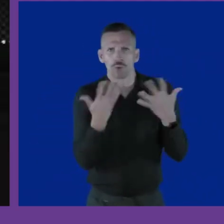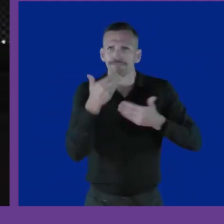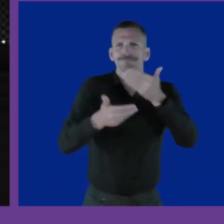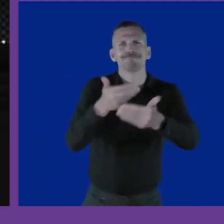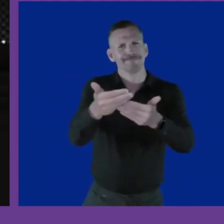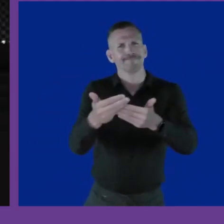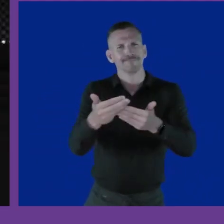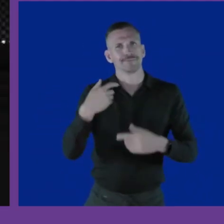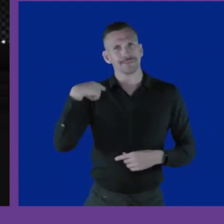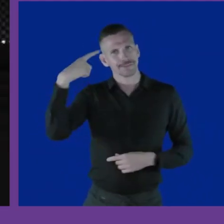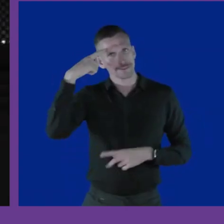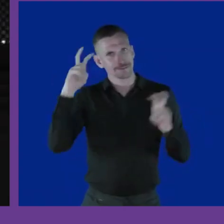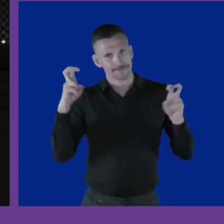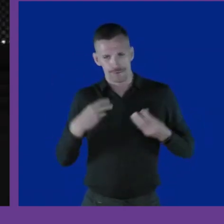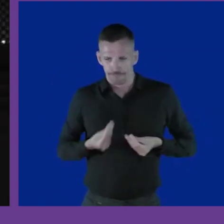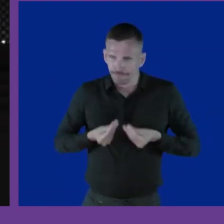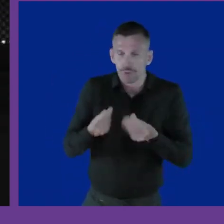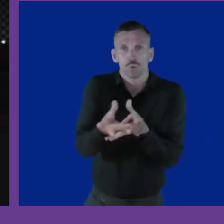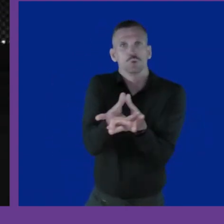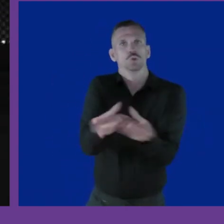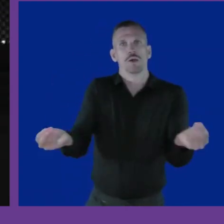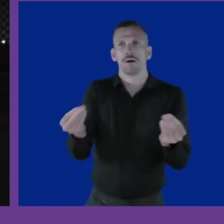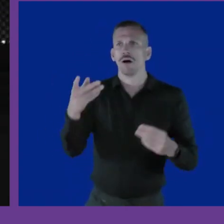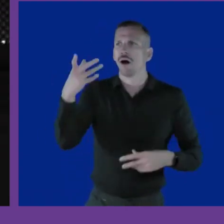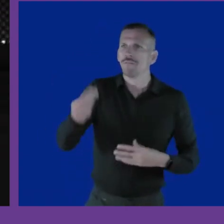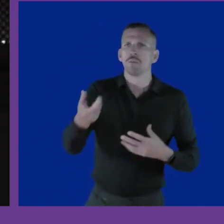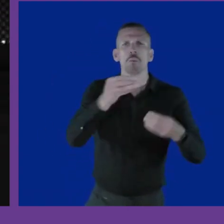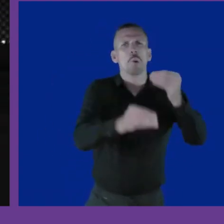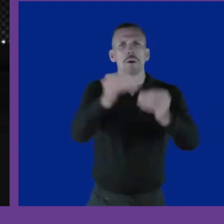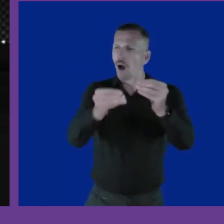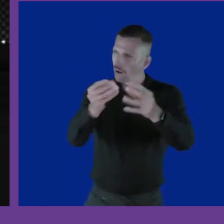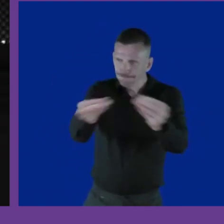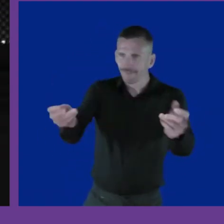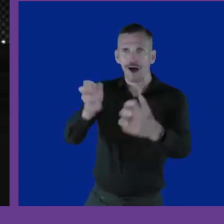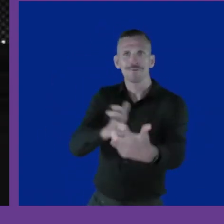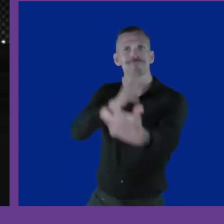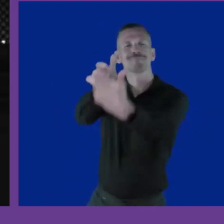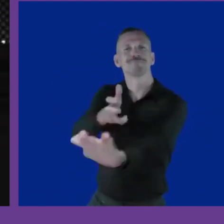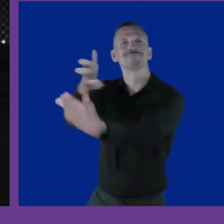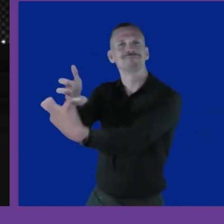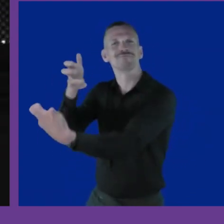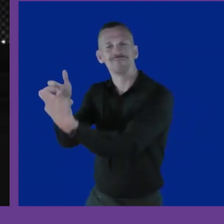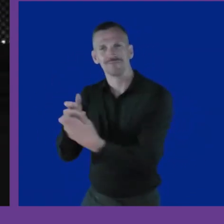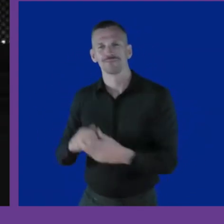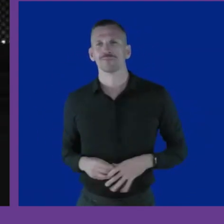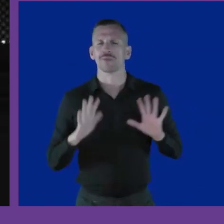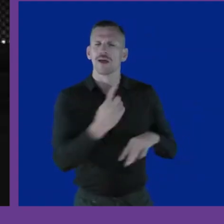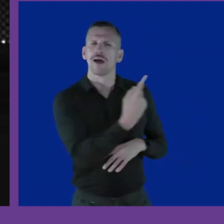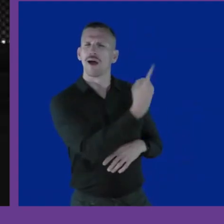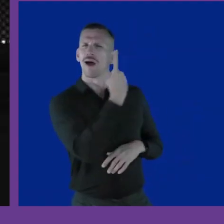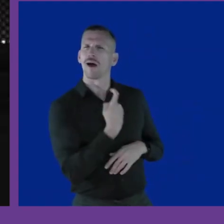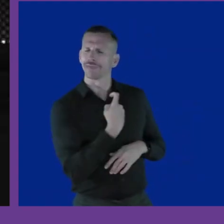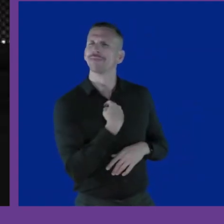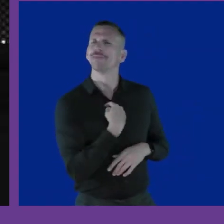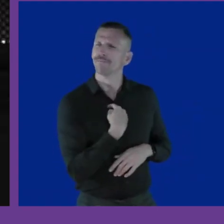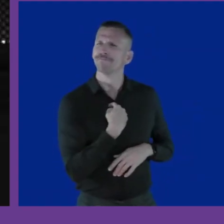to describing solutions to address those challenges. So, but going back to your question, look, I